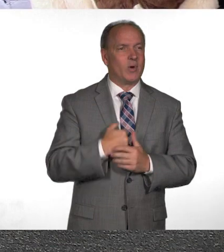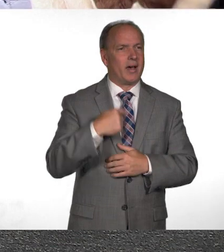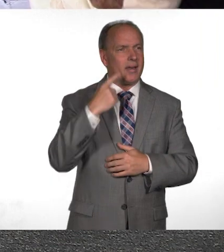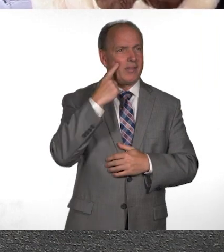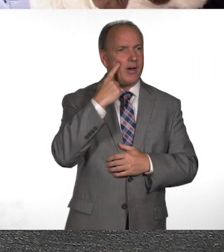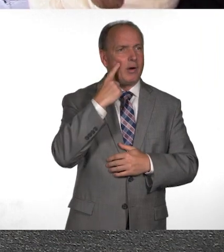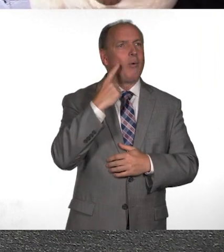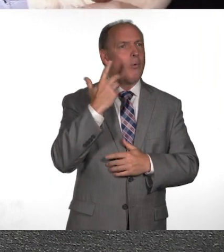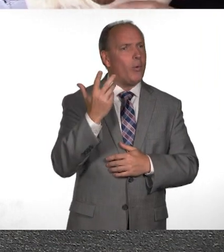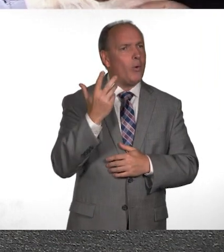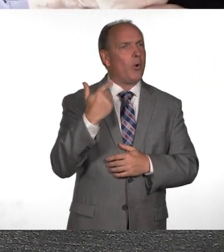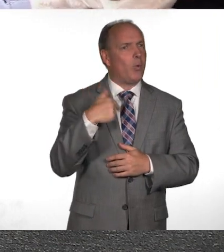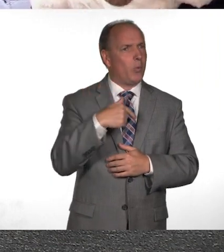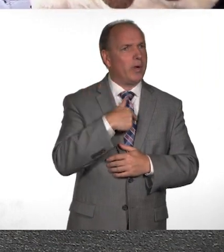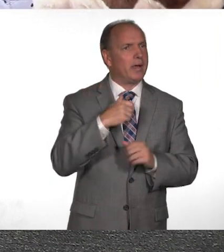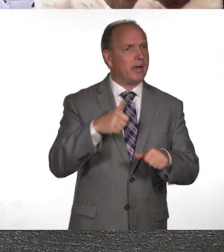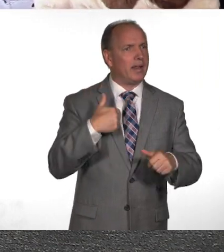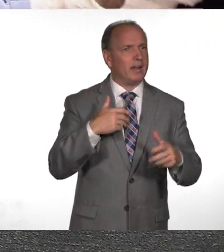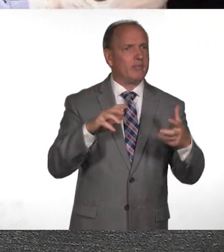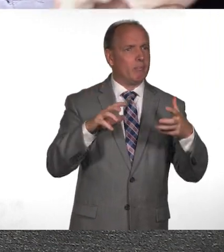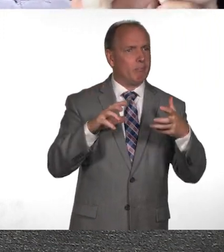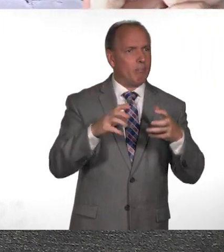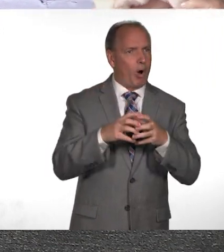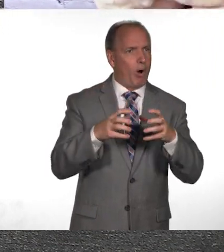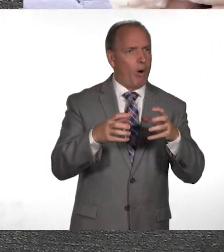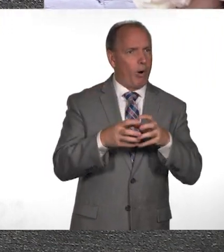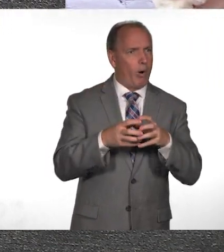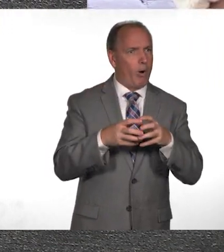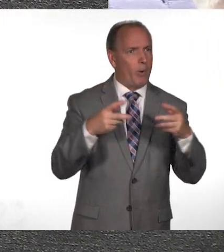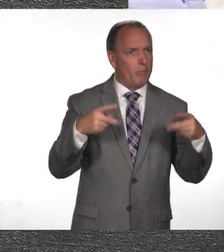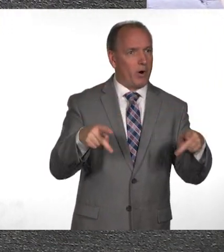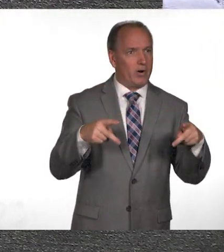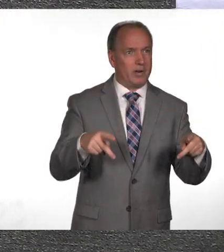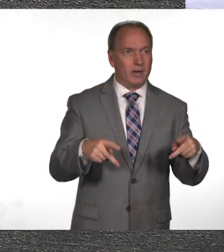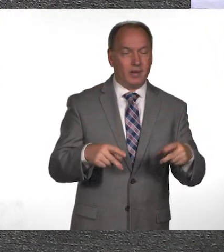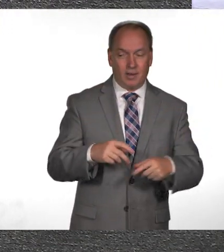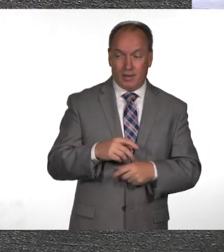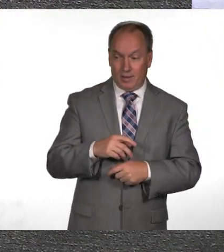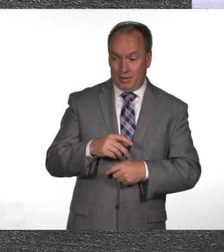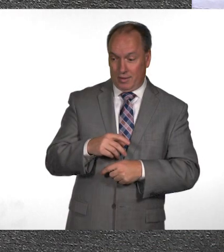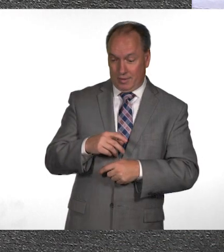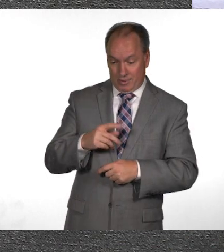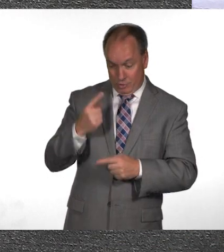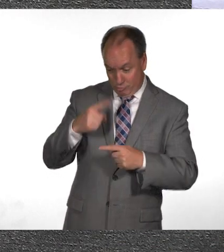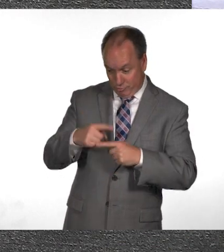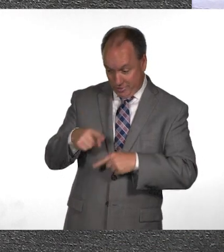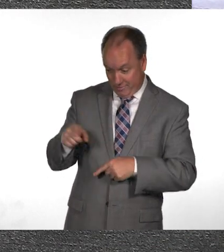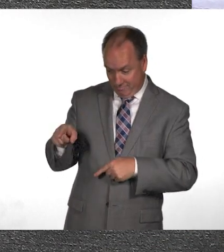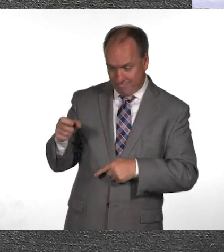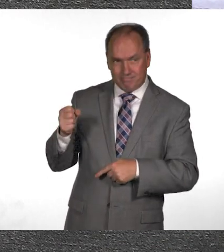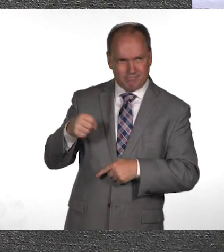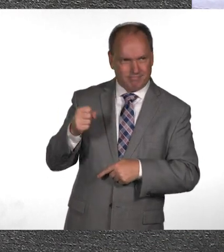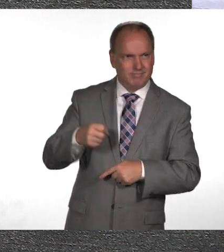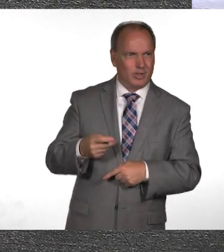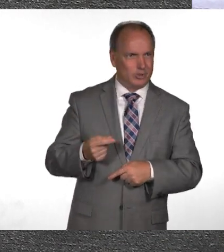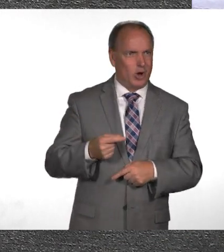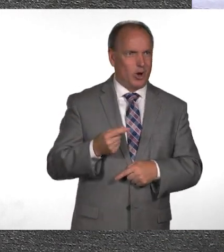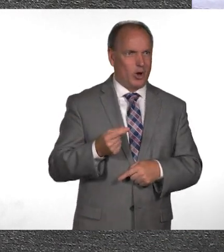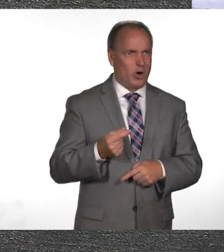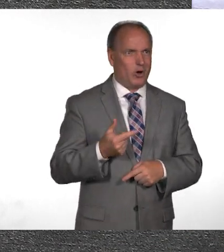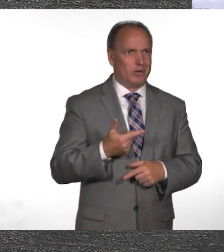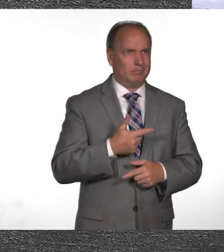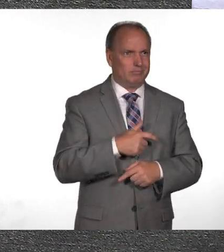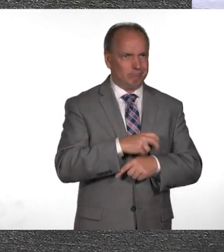could have a ball party. Yeah, I know you like ball parties, don't you? I went around my house and